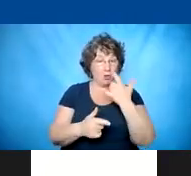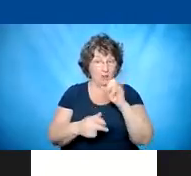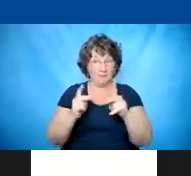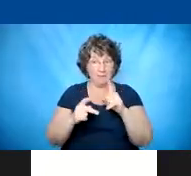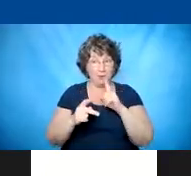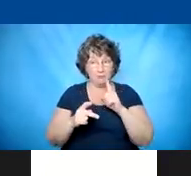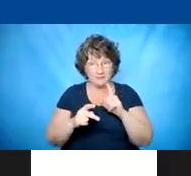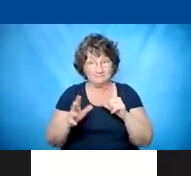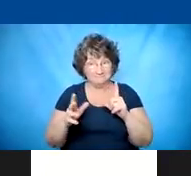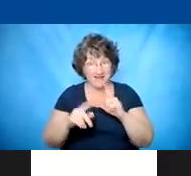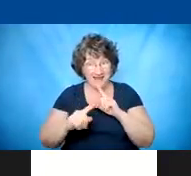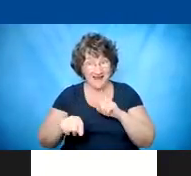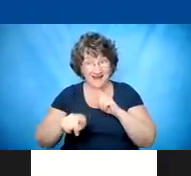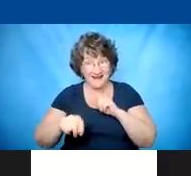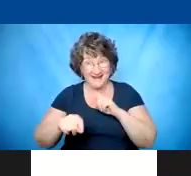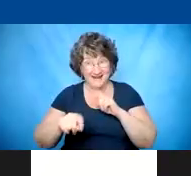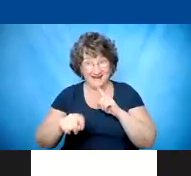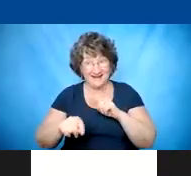We really appreciate that.